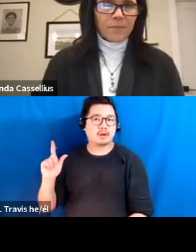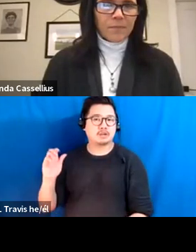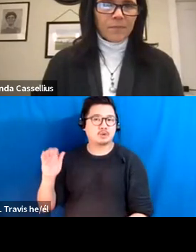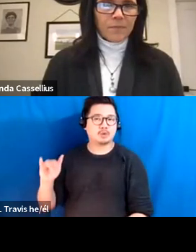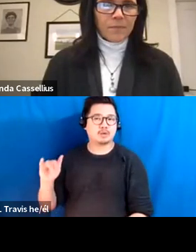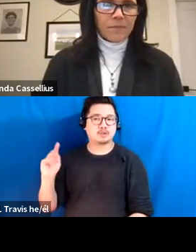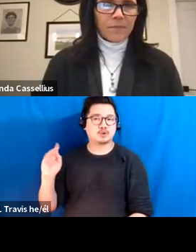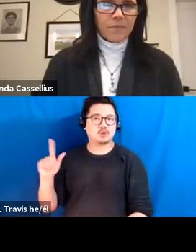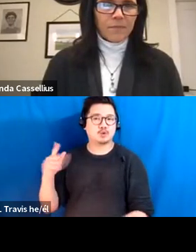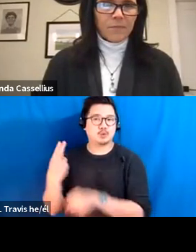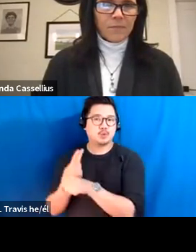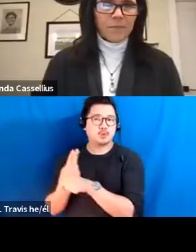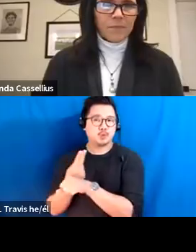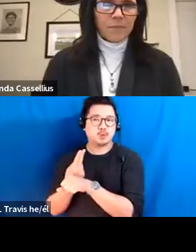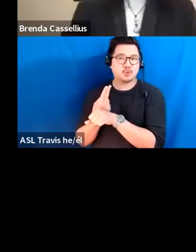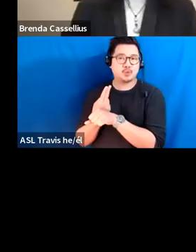use again